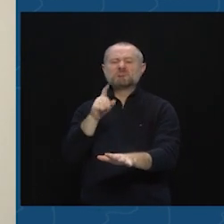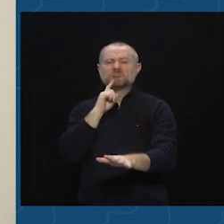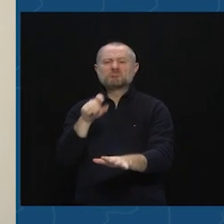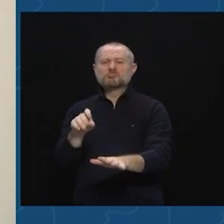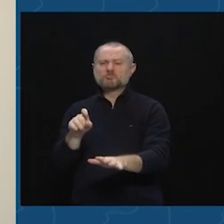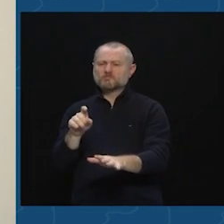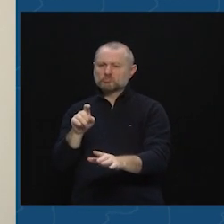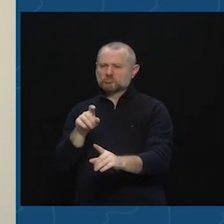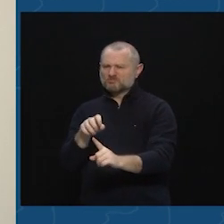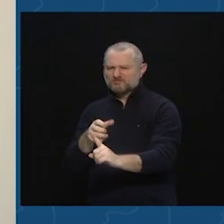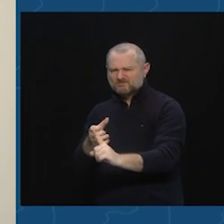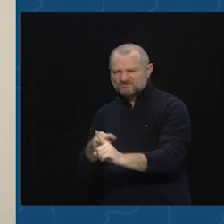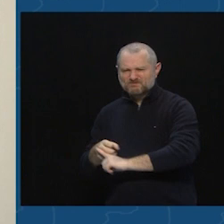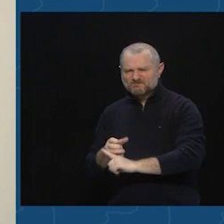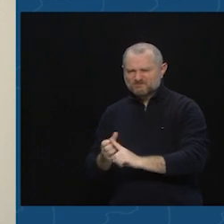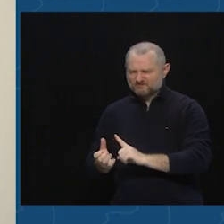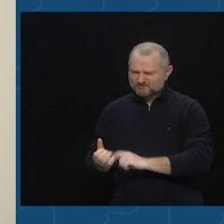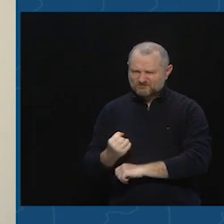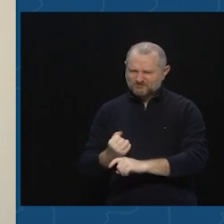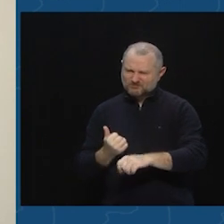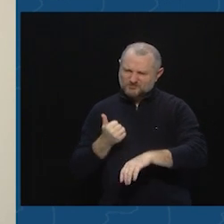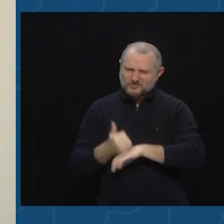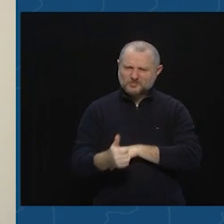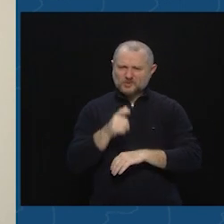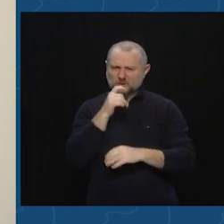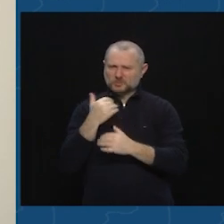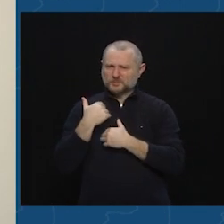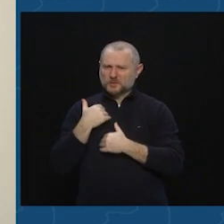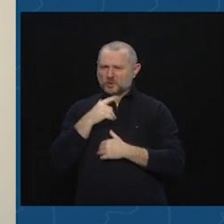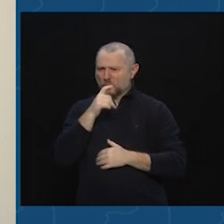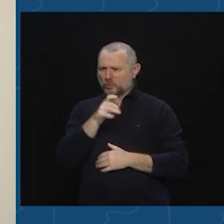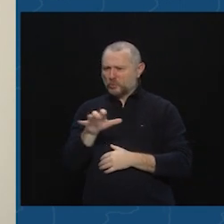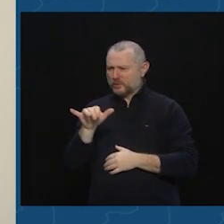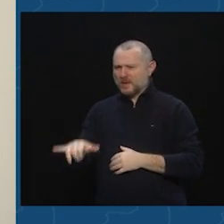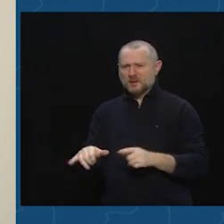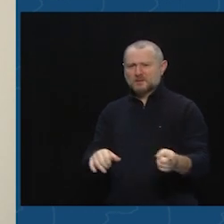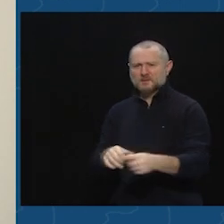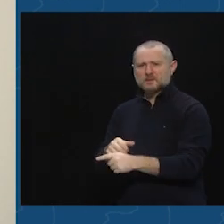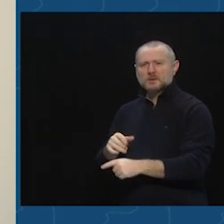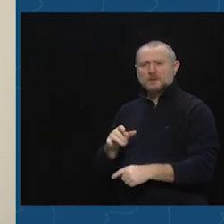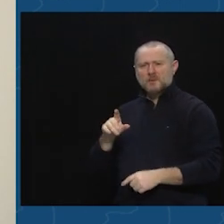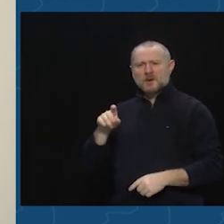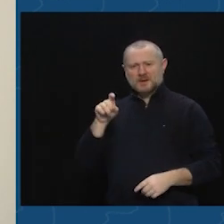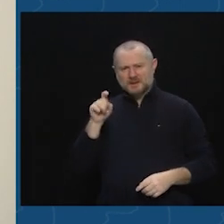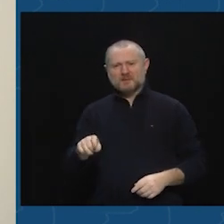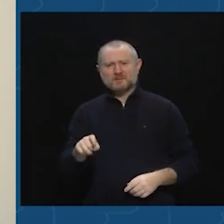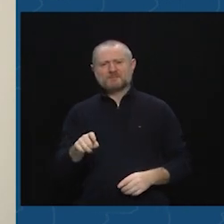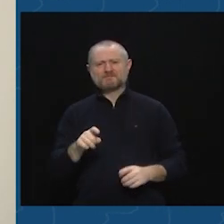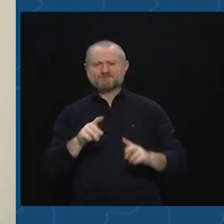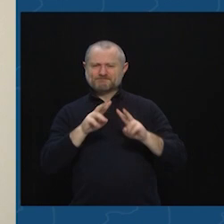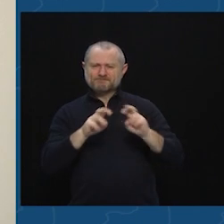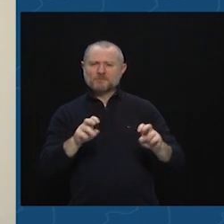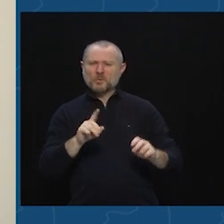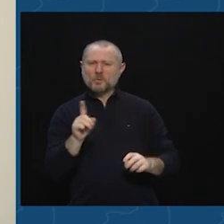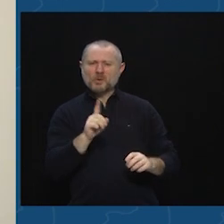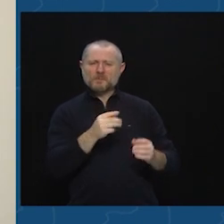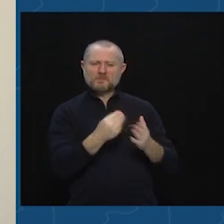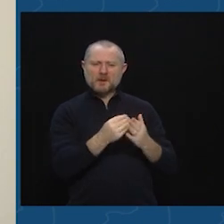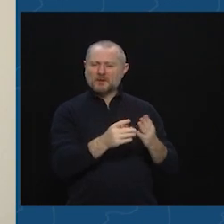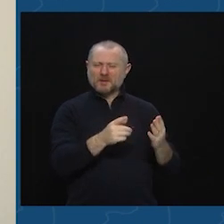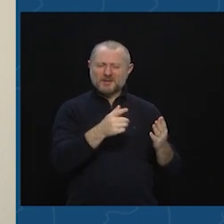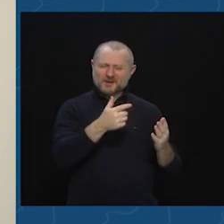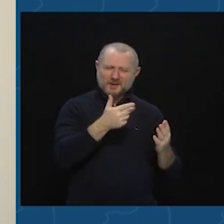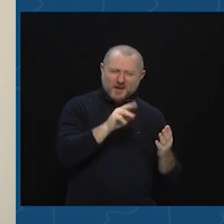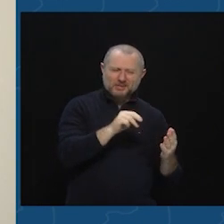accountable who committed those acts, but we must also hold the supply chain accountable where the illegal guns got to